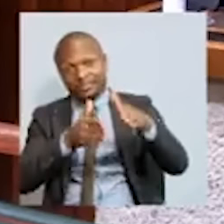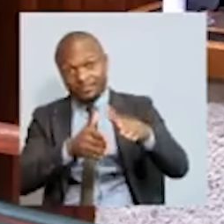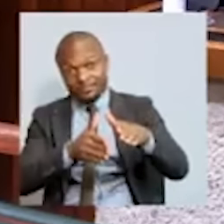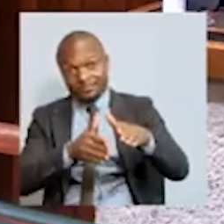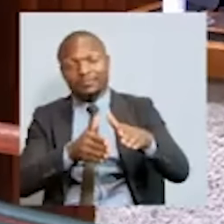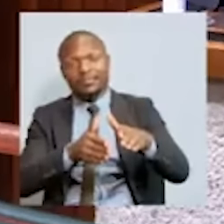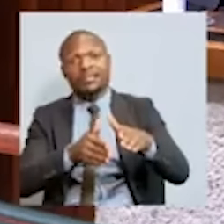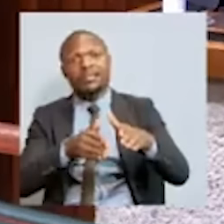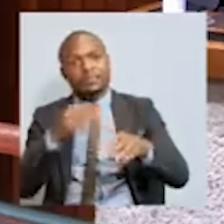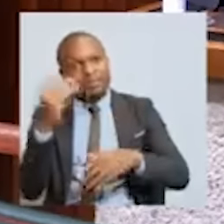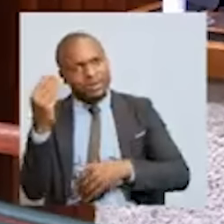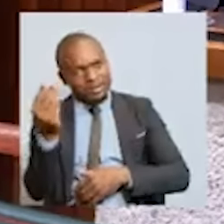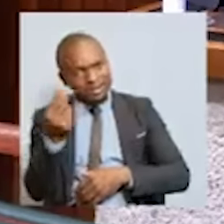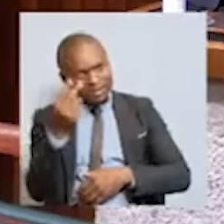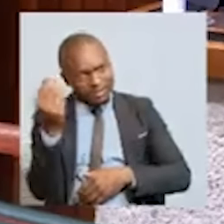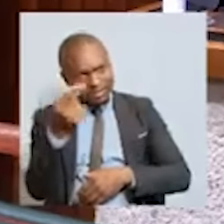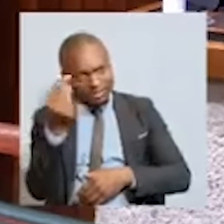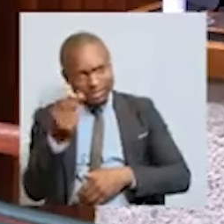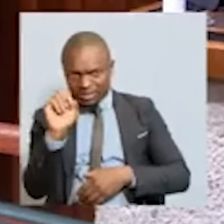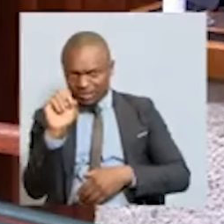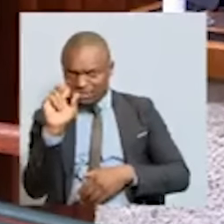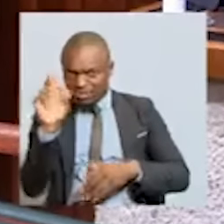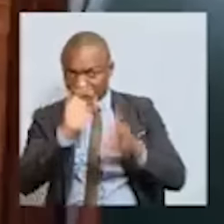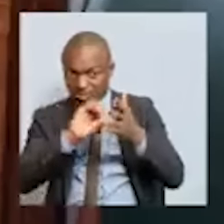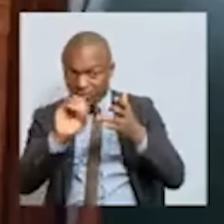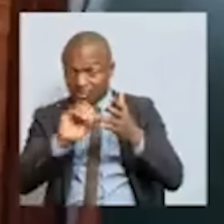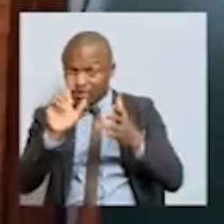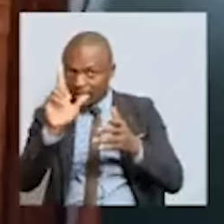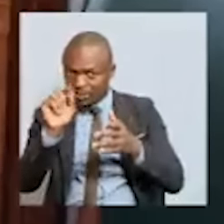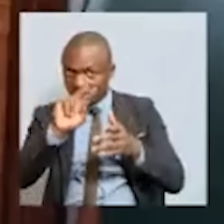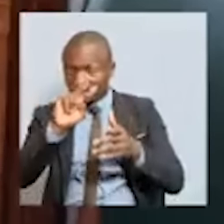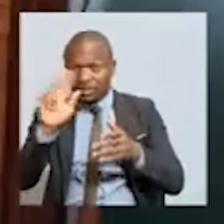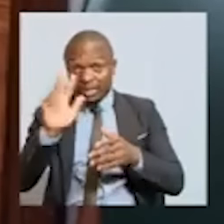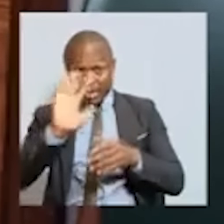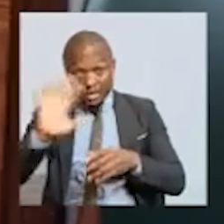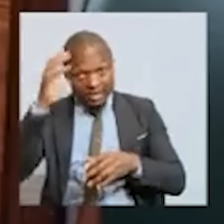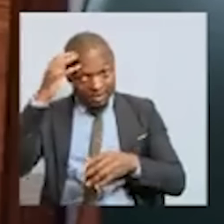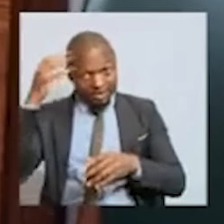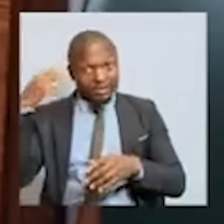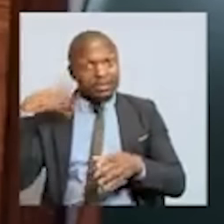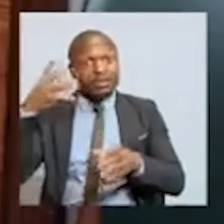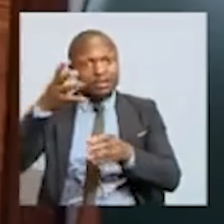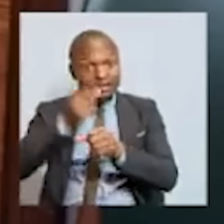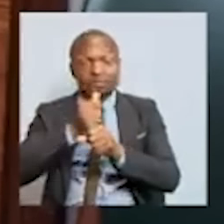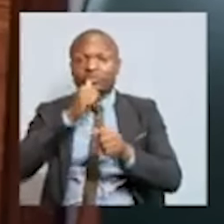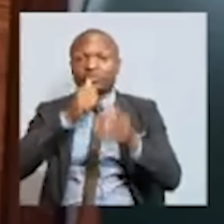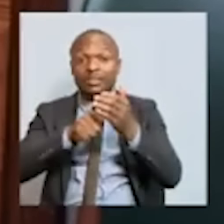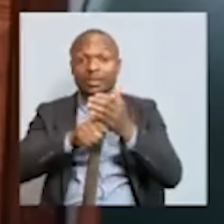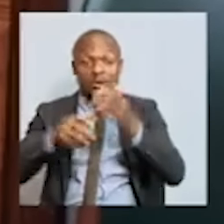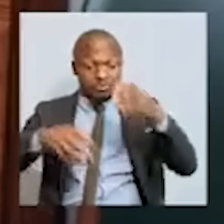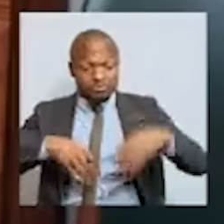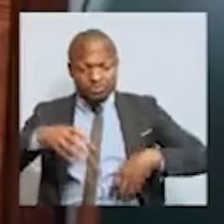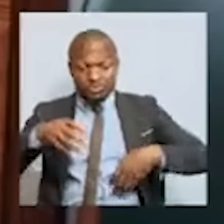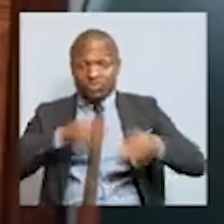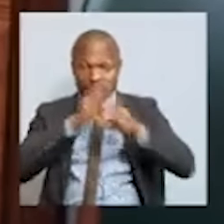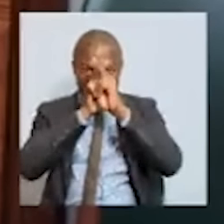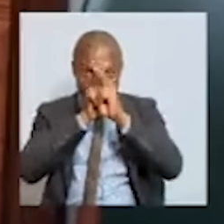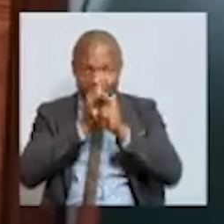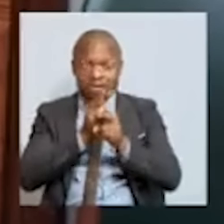Subsequently, on Thursday, 12th October 2023, my office received a letter of complaint from Mr.